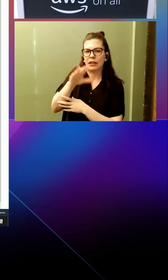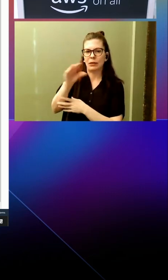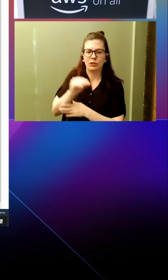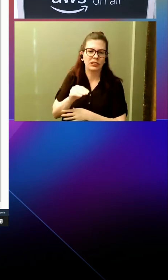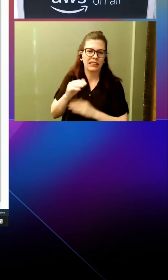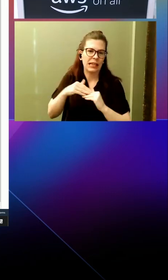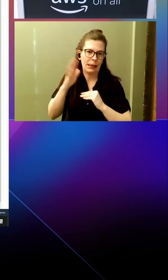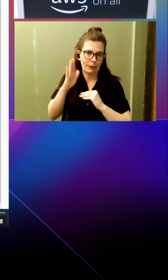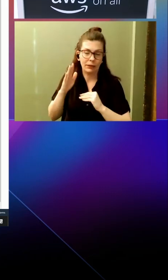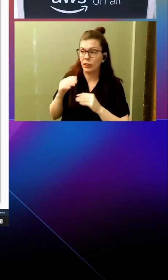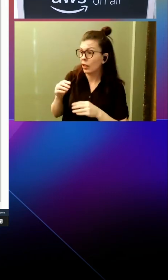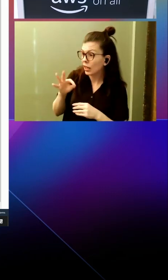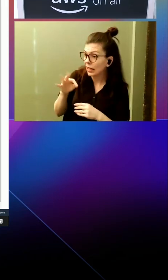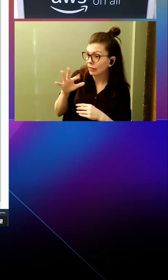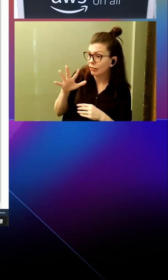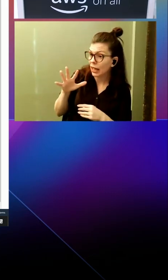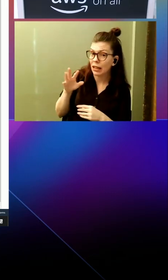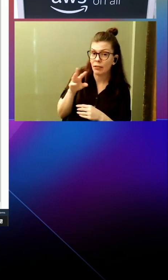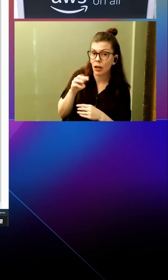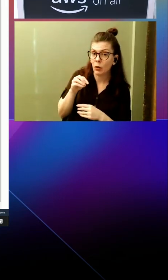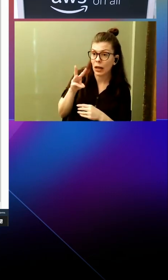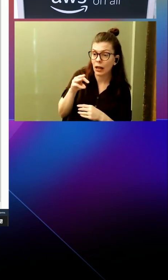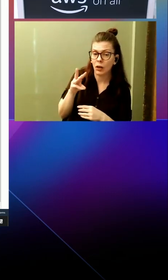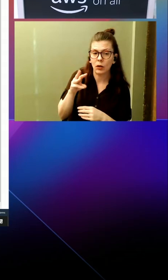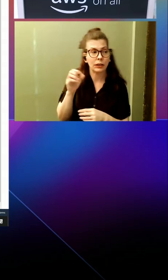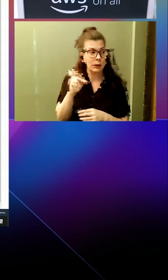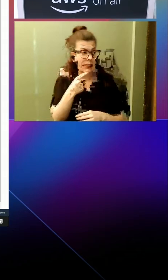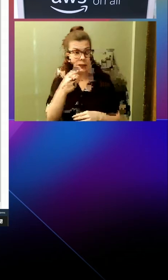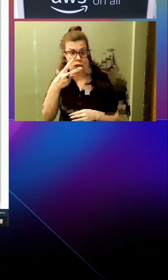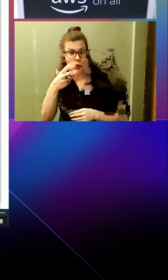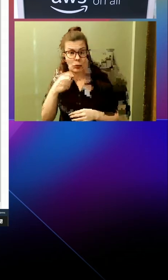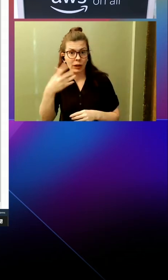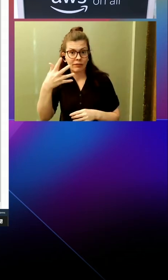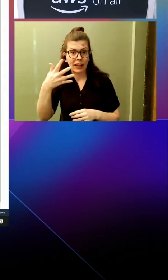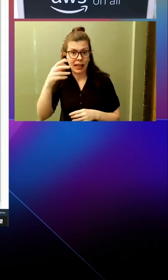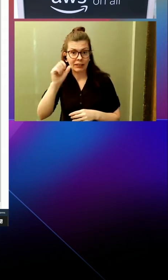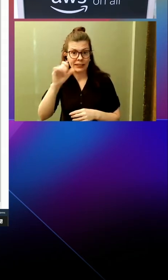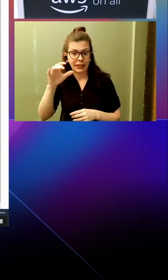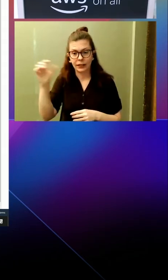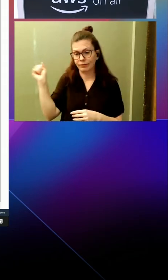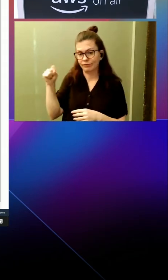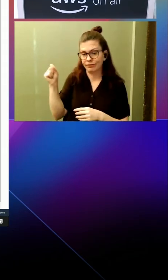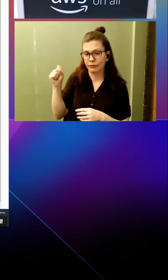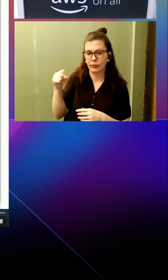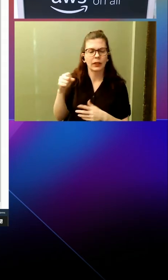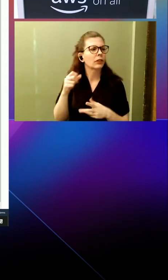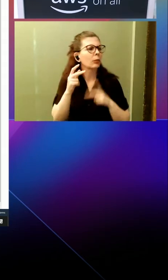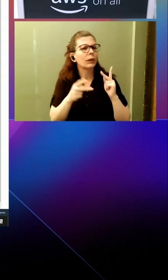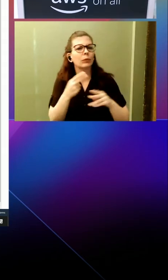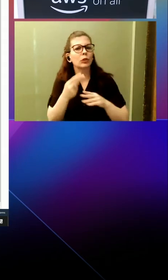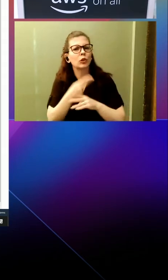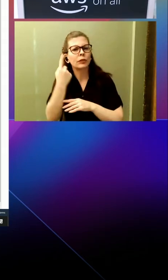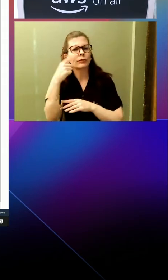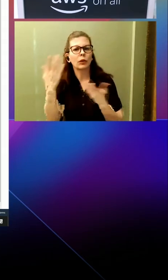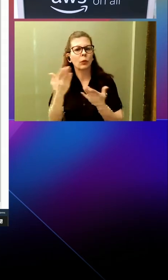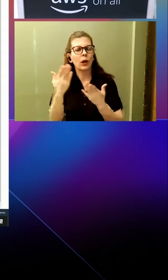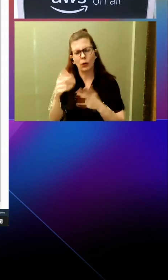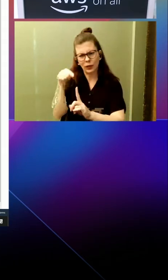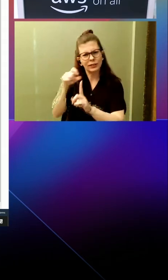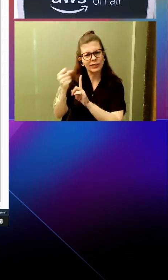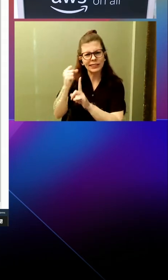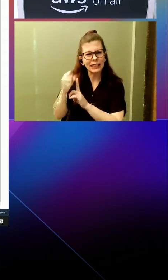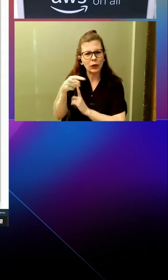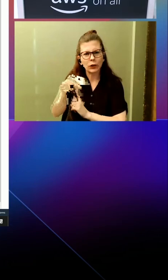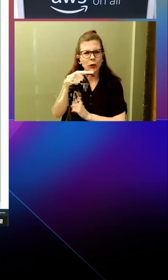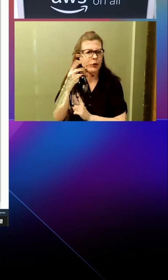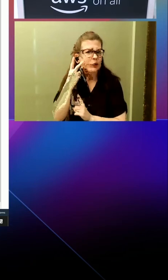wow. And you said 2.5 seconds? Yep. That's pretty good. Yep. So what would people use this for? Like what are the use cases that you've seen or that you know